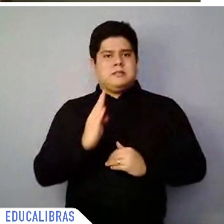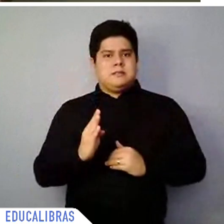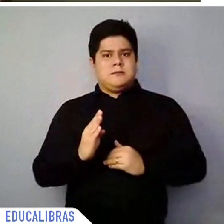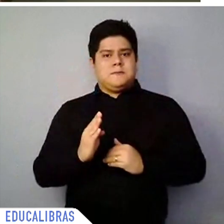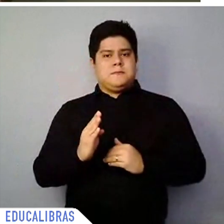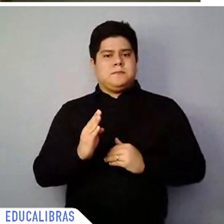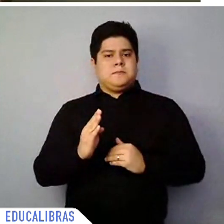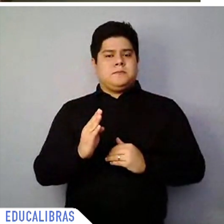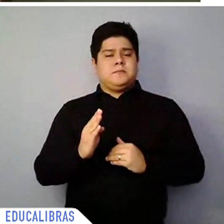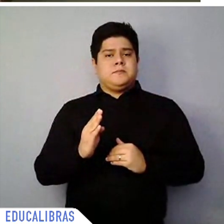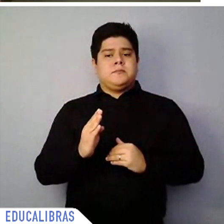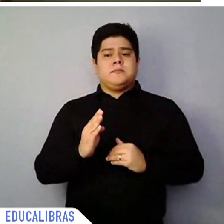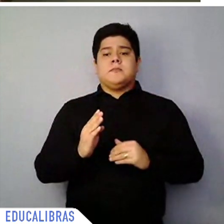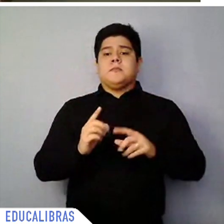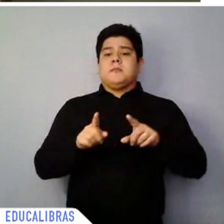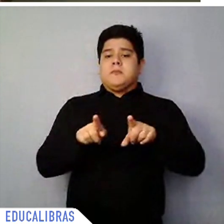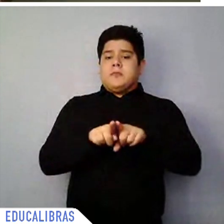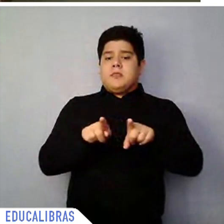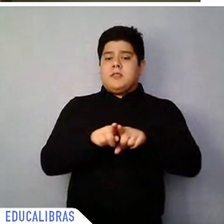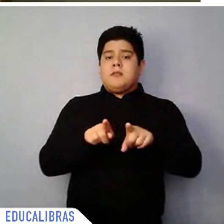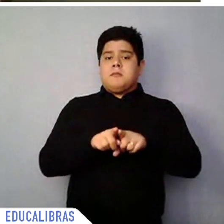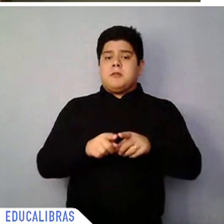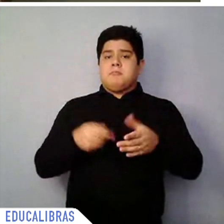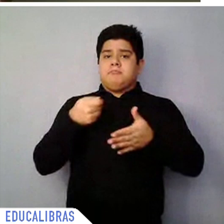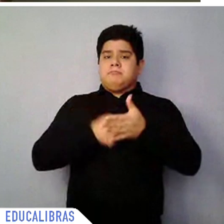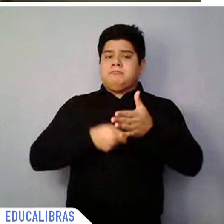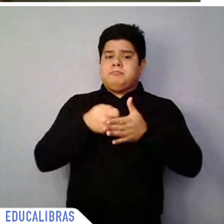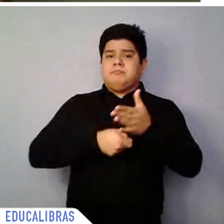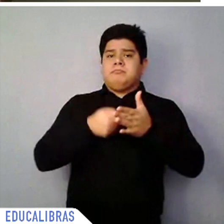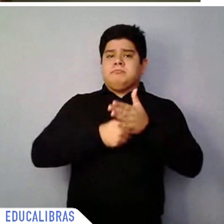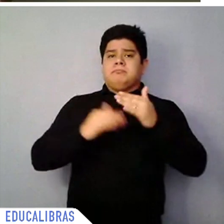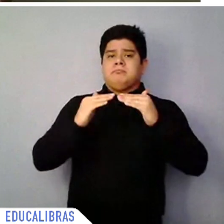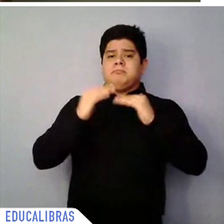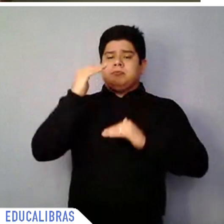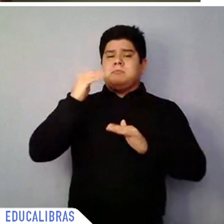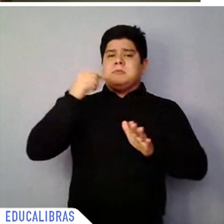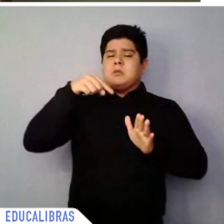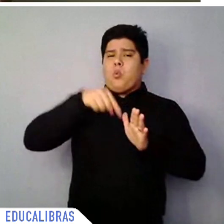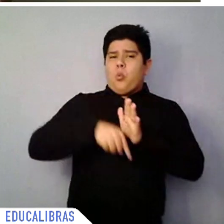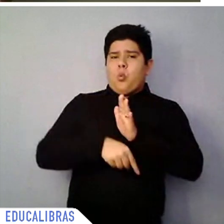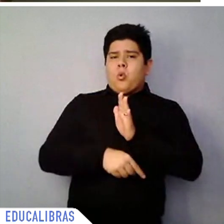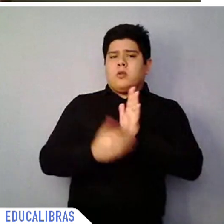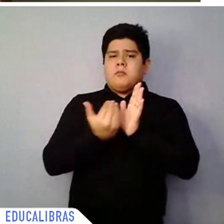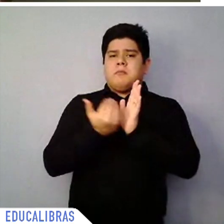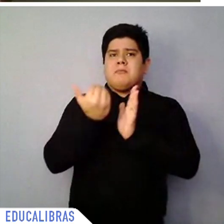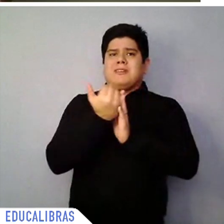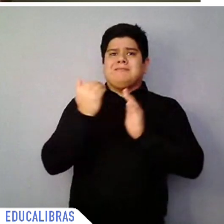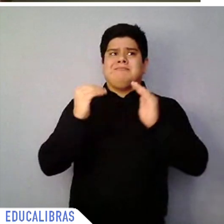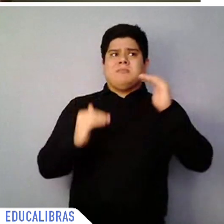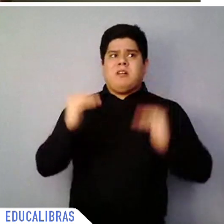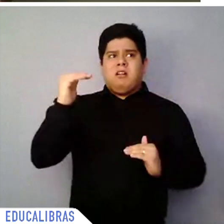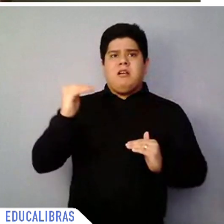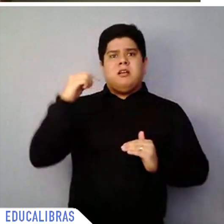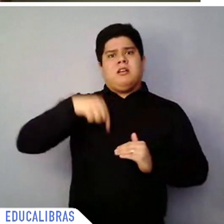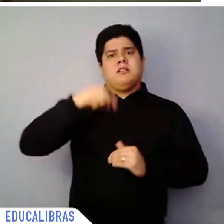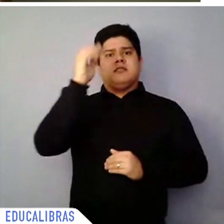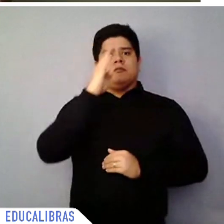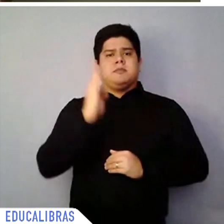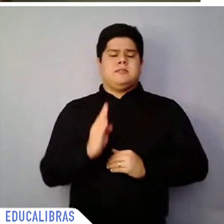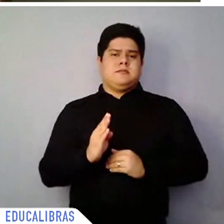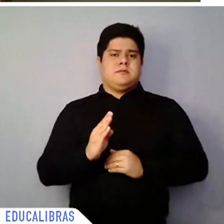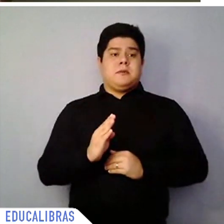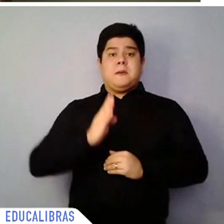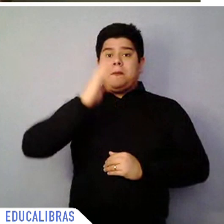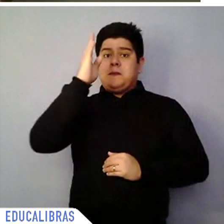more evidence regarding the inequalities in Brazil. And it also intensifies the inequalities